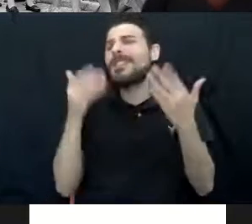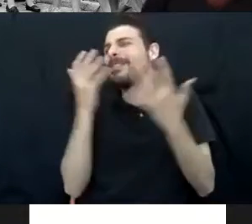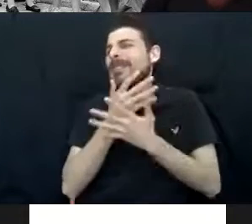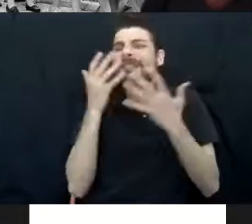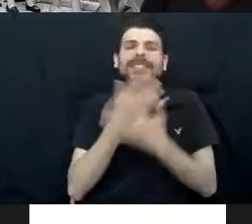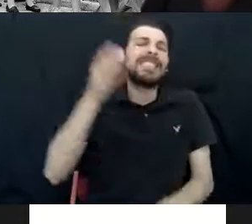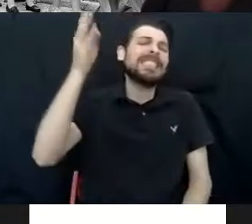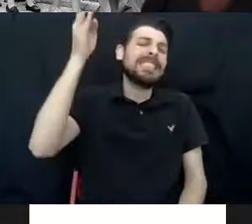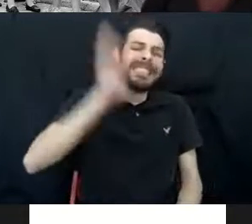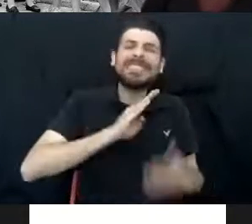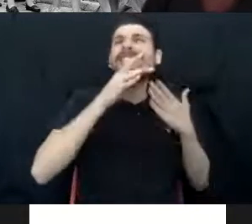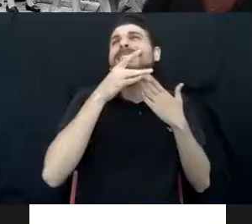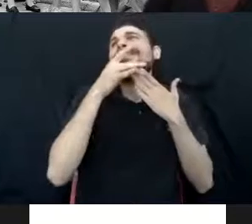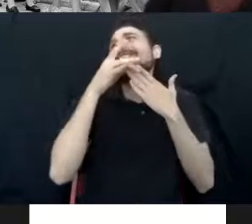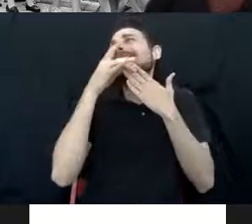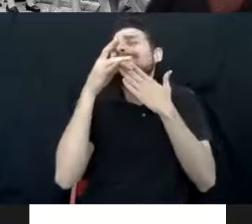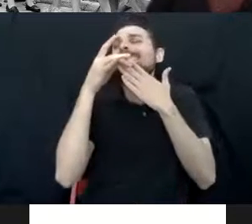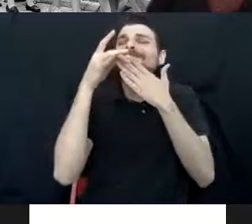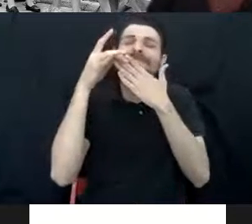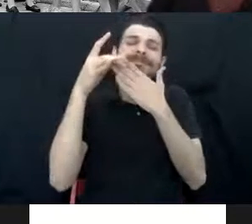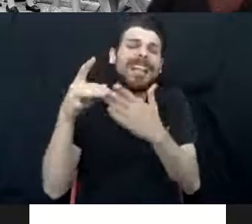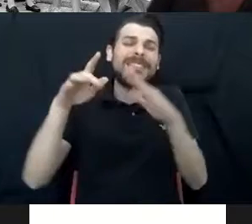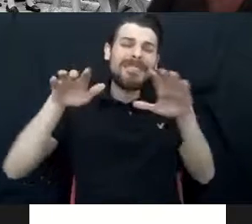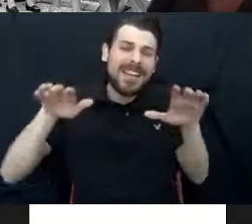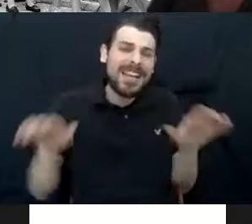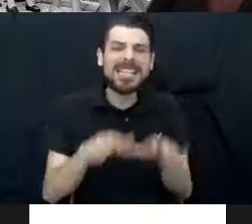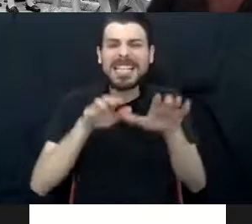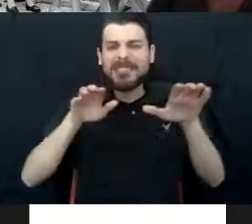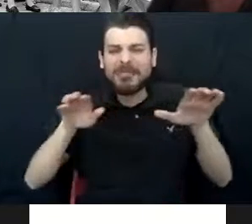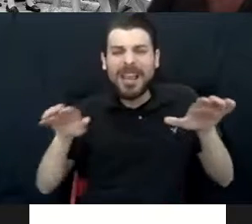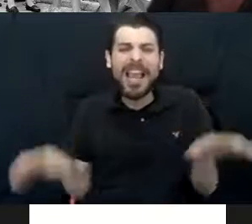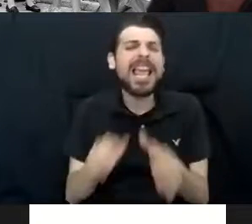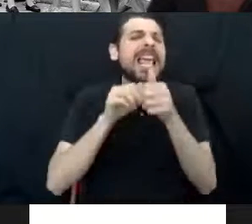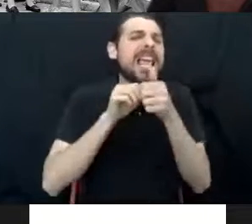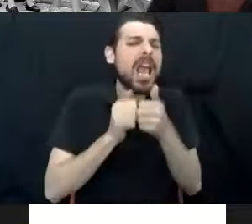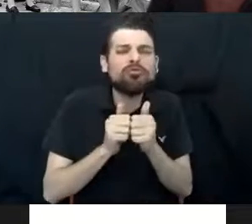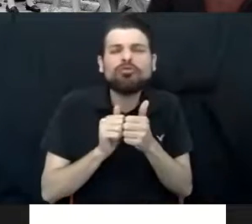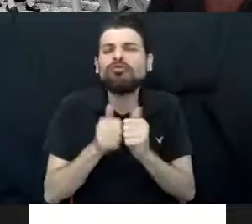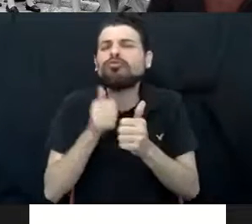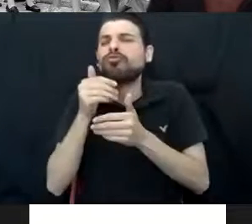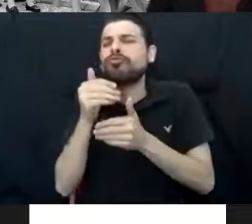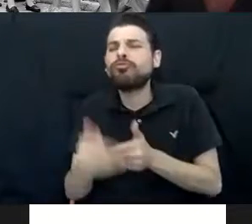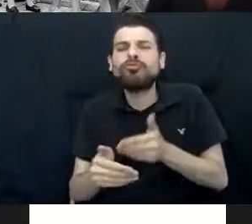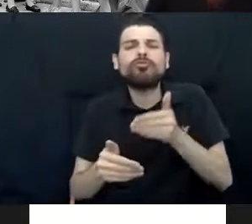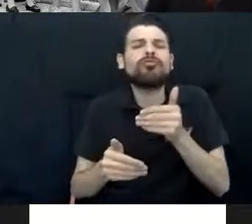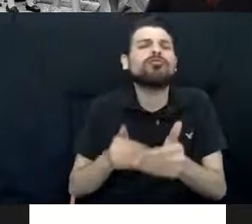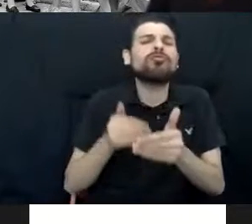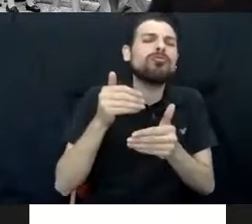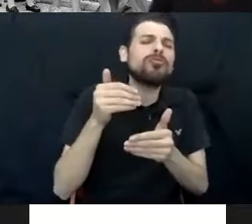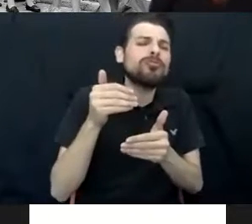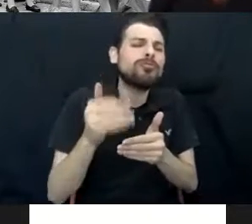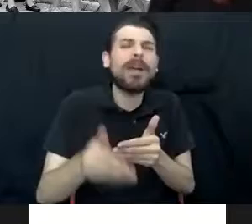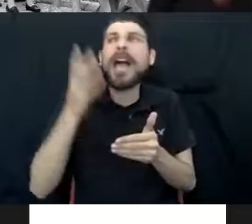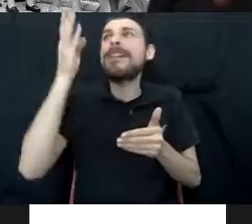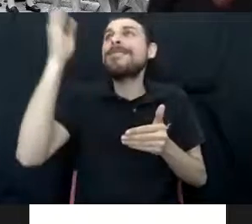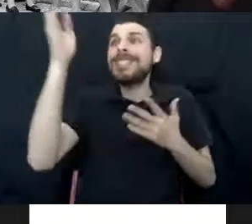guide my feet, Lord, while I run this race. Guide